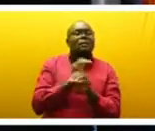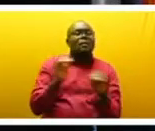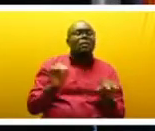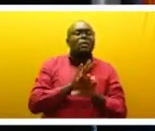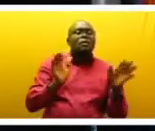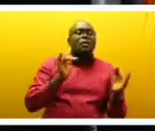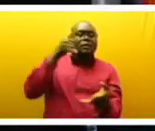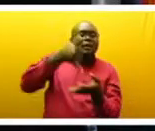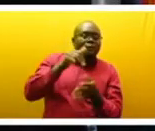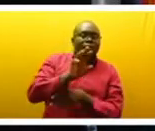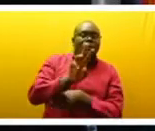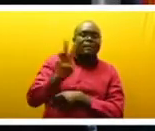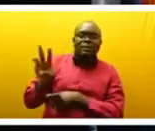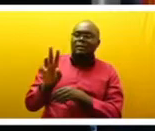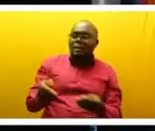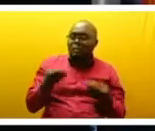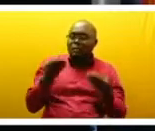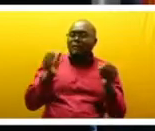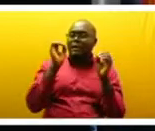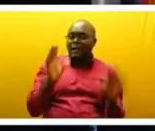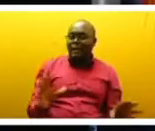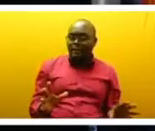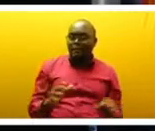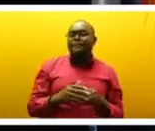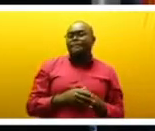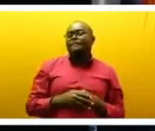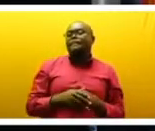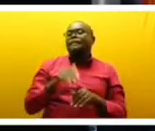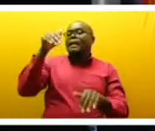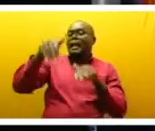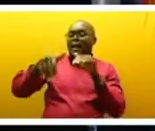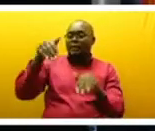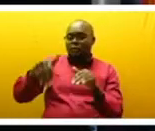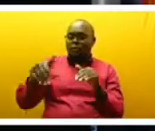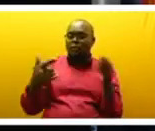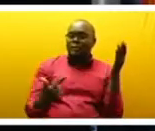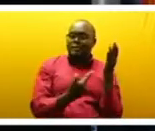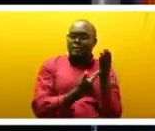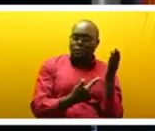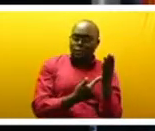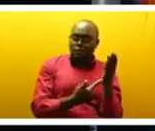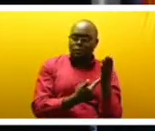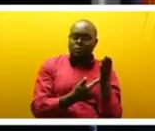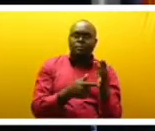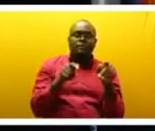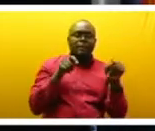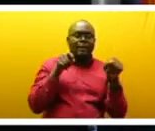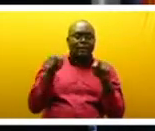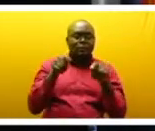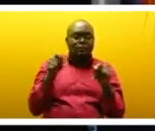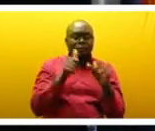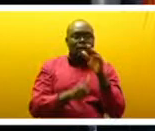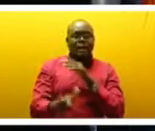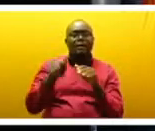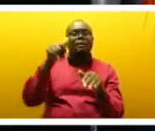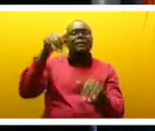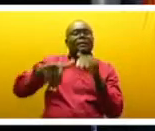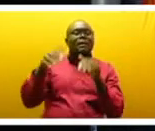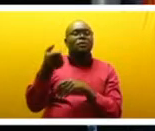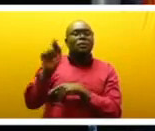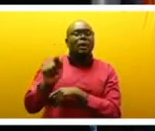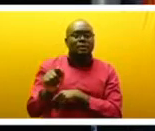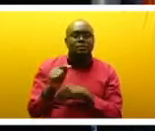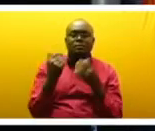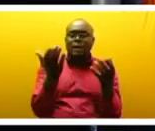website, it's not been provided. The elections technology regulations under the Elections Act